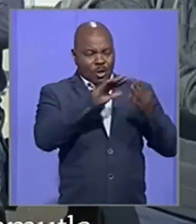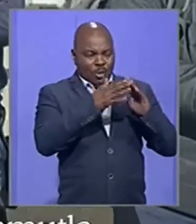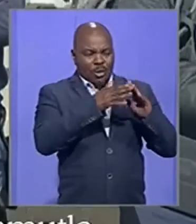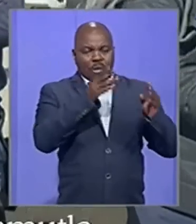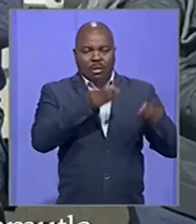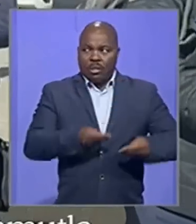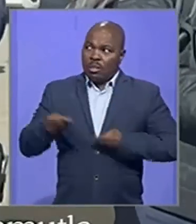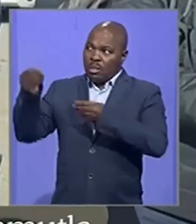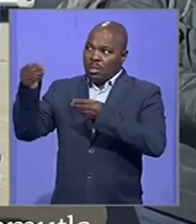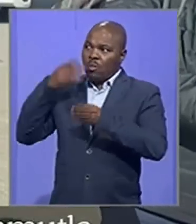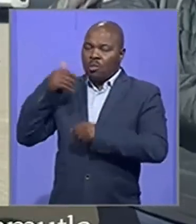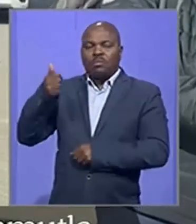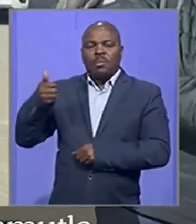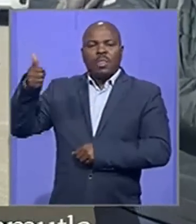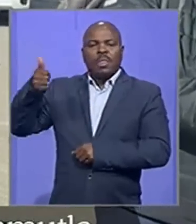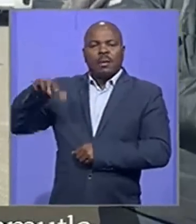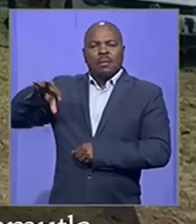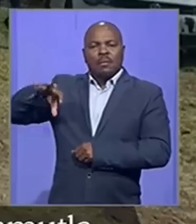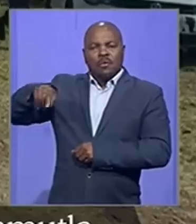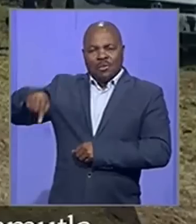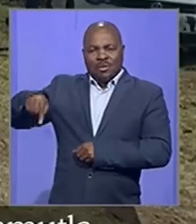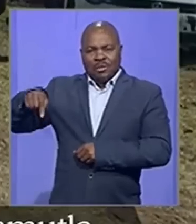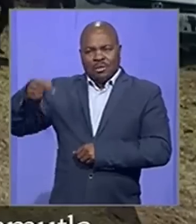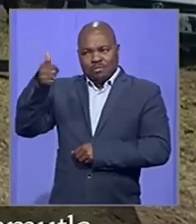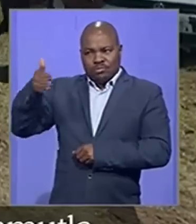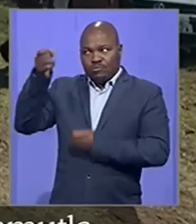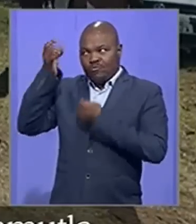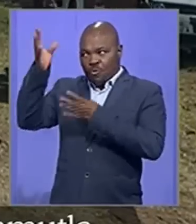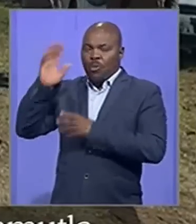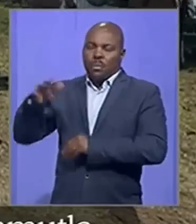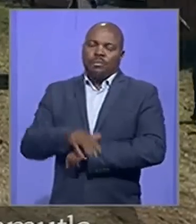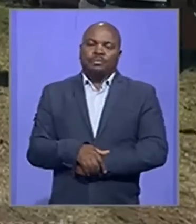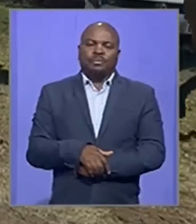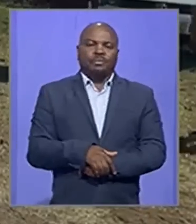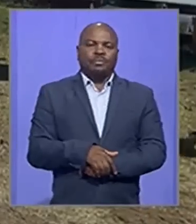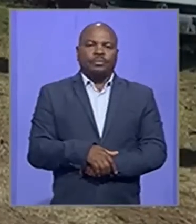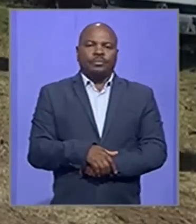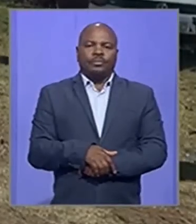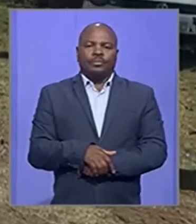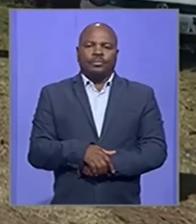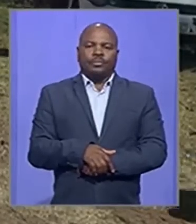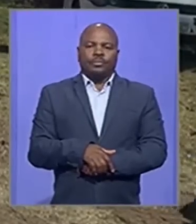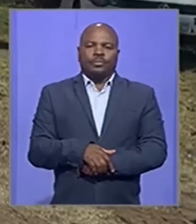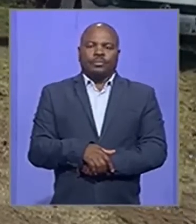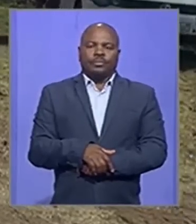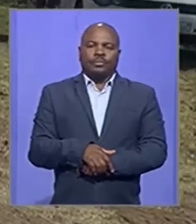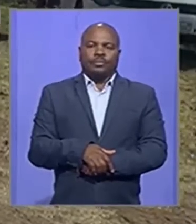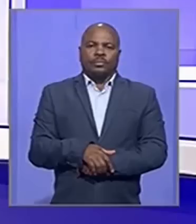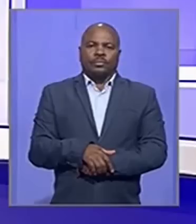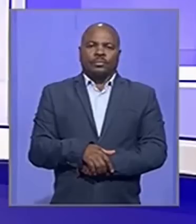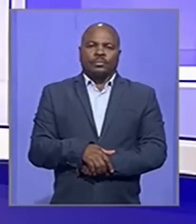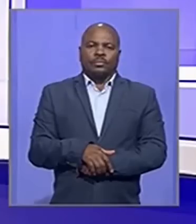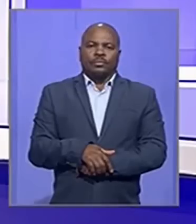fetisetswa kantorong ya tonakgolo ya profense. Thabiso Khadebe, ditaba tsa SABC Kimberley.